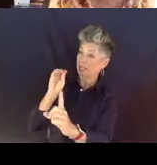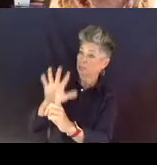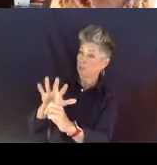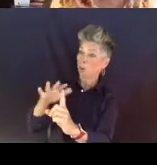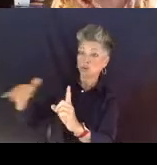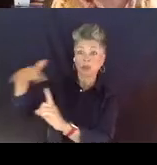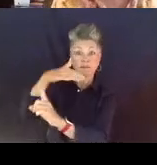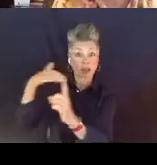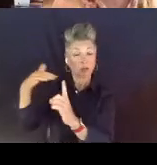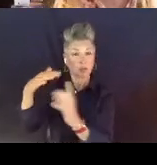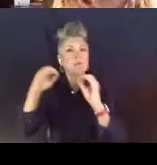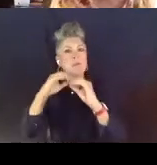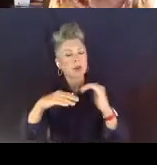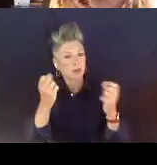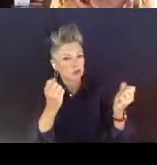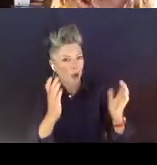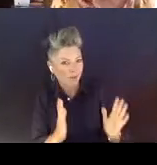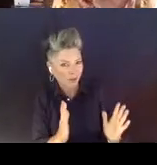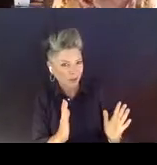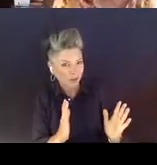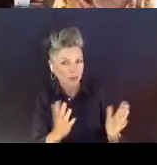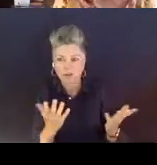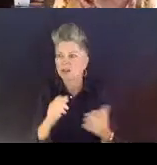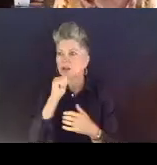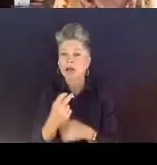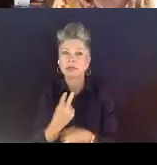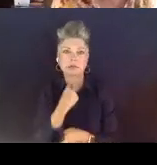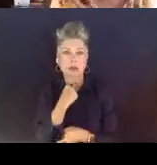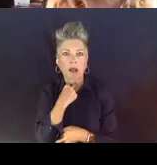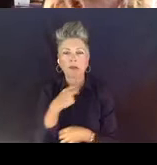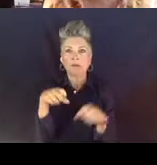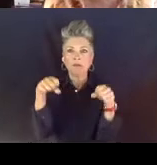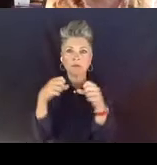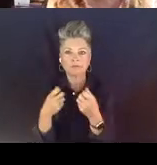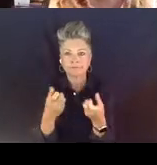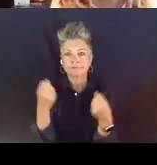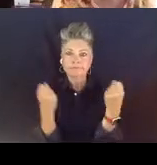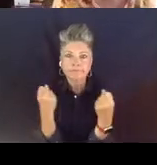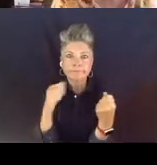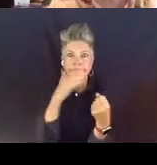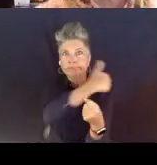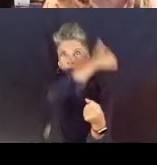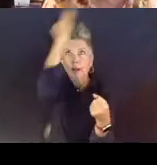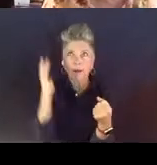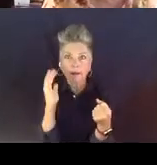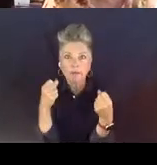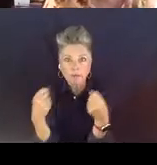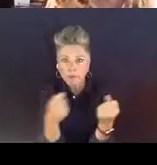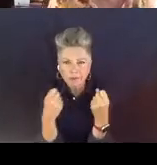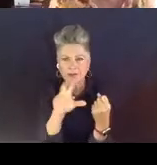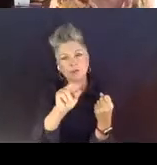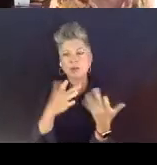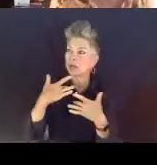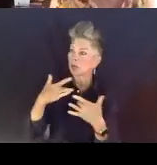are. They are not encased inside their vehicles. They move through the environment more slowly